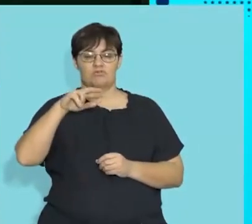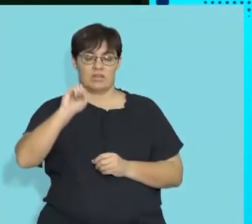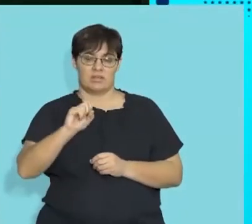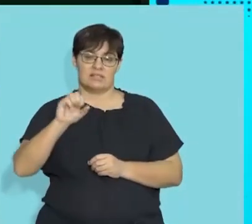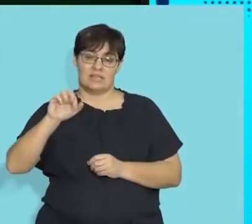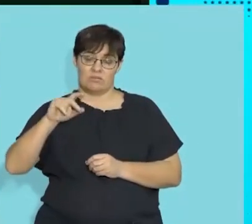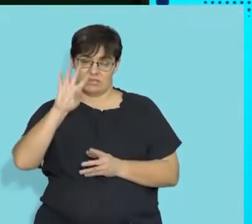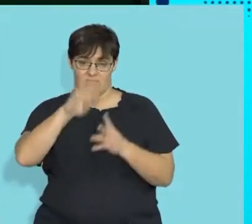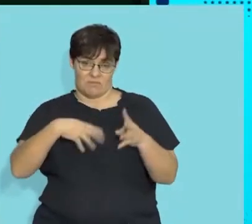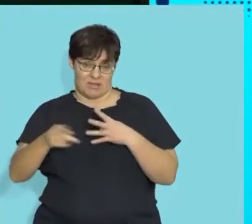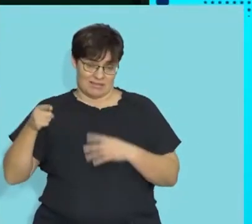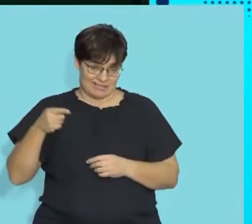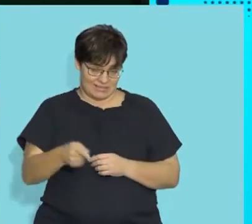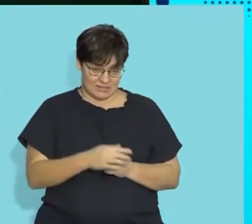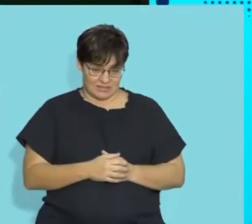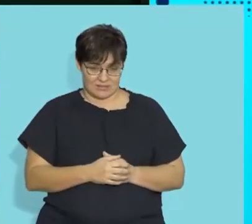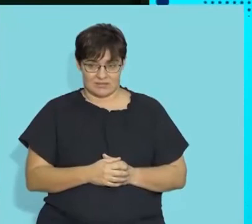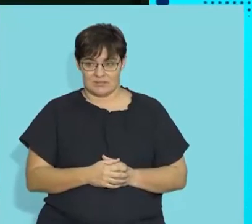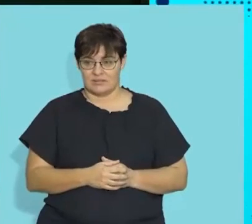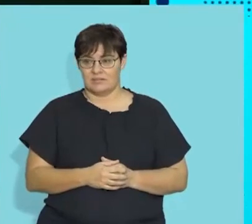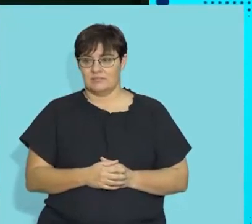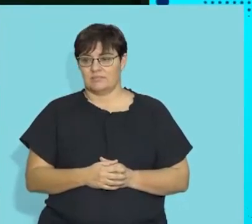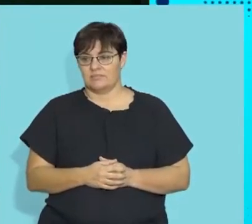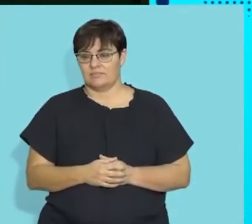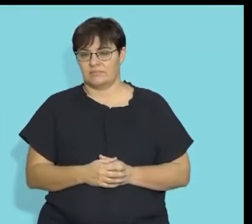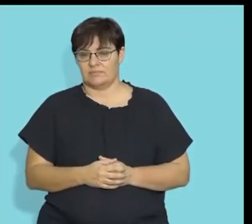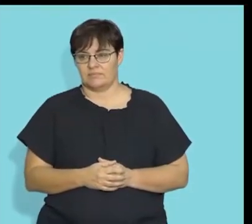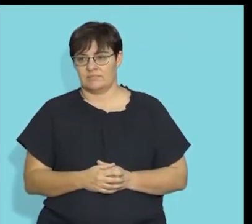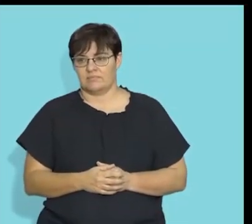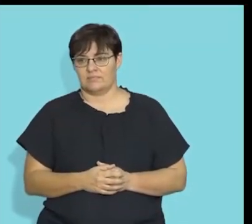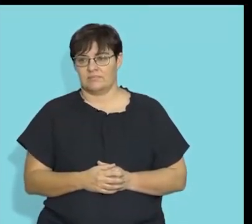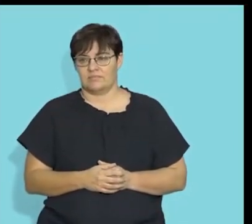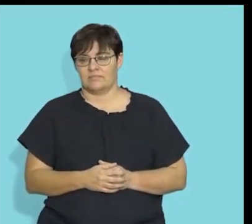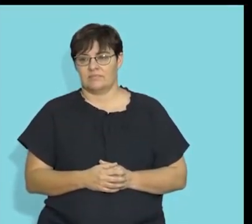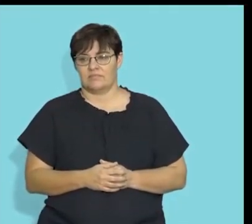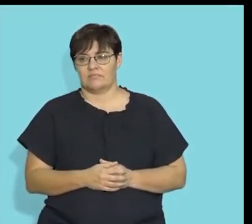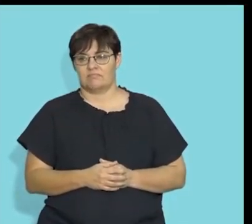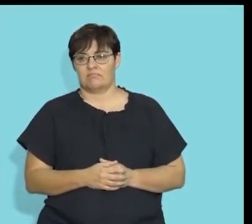the geometric series formula. Let's go to the next slide.